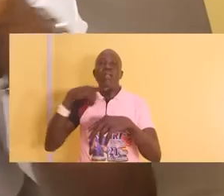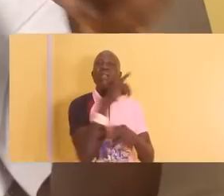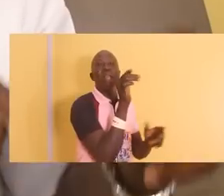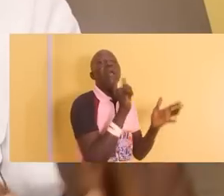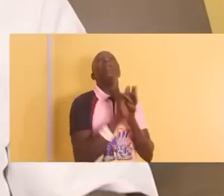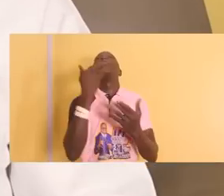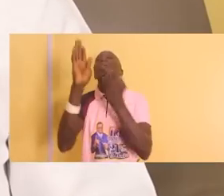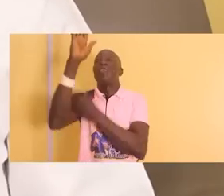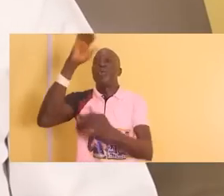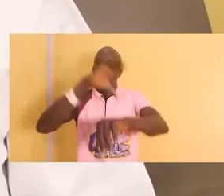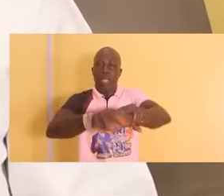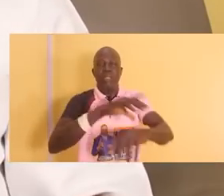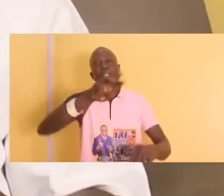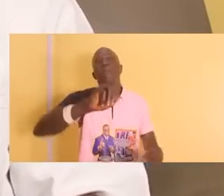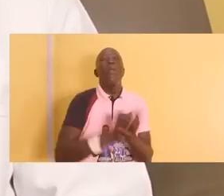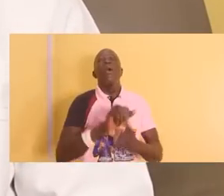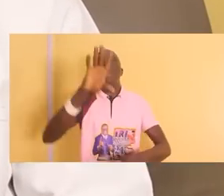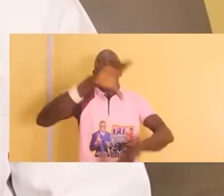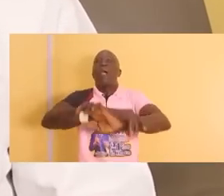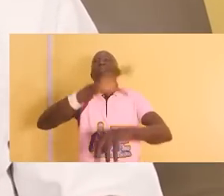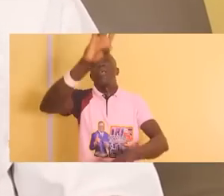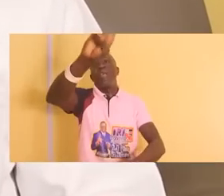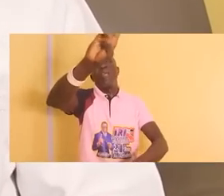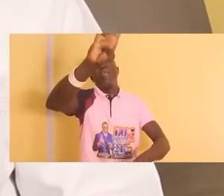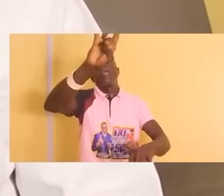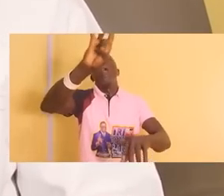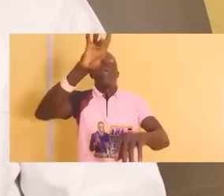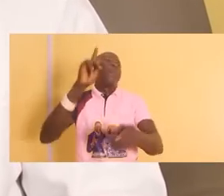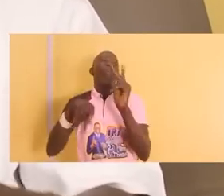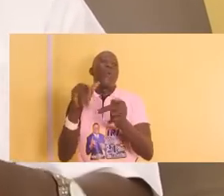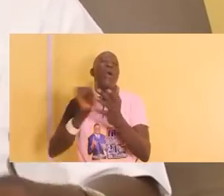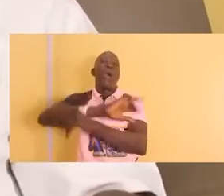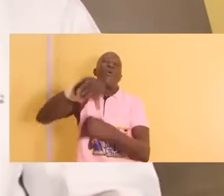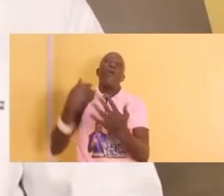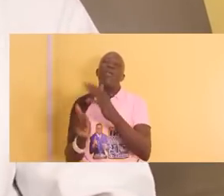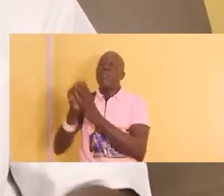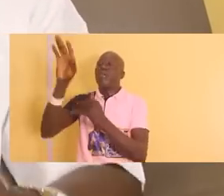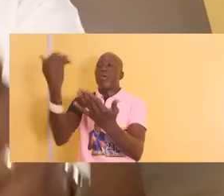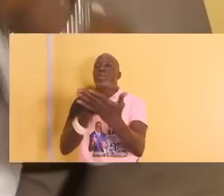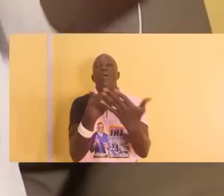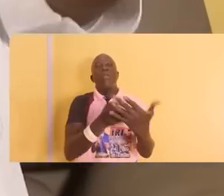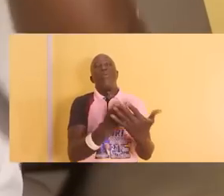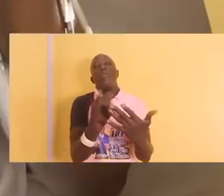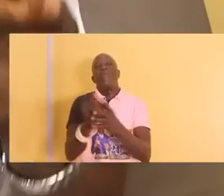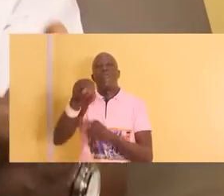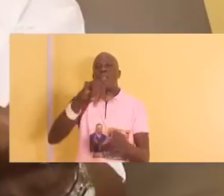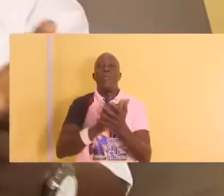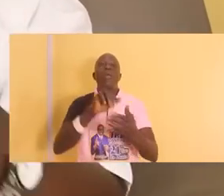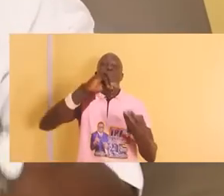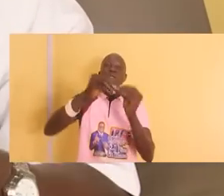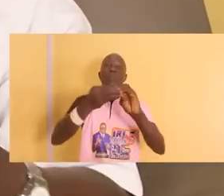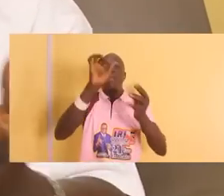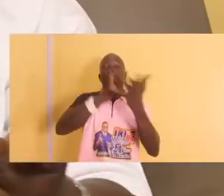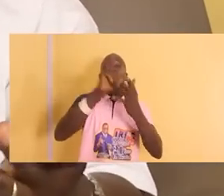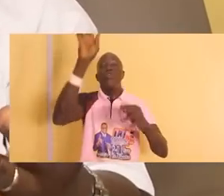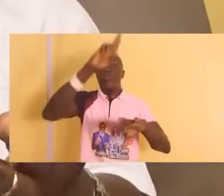God, Allah ti mu oba. What did you make daughter mu no wa? We've got a lot of people. And you talk about the gbowo lowo yin. Those of you that they collect some money. Number I want to be